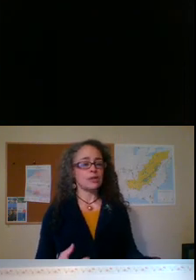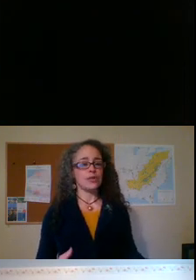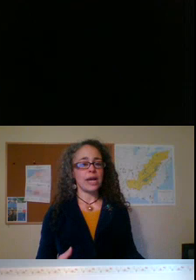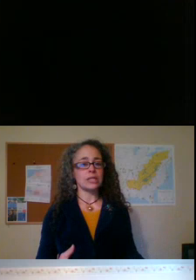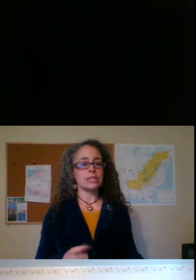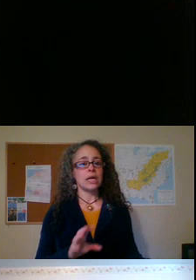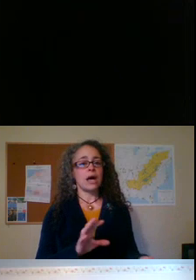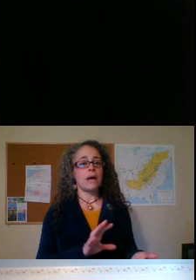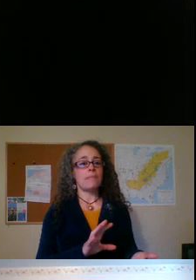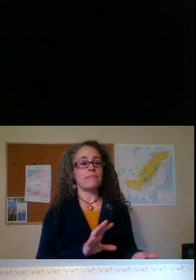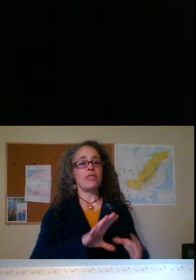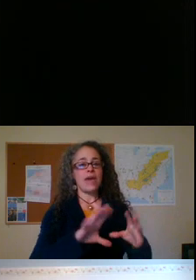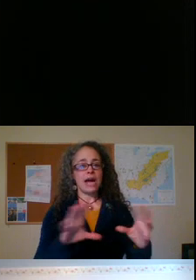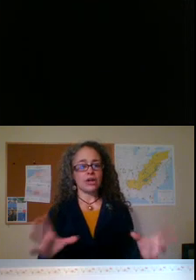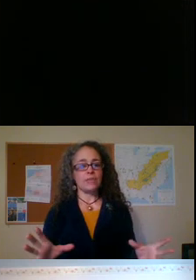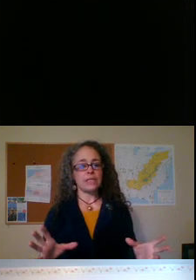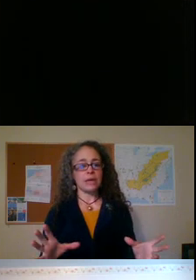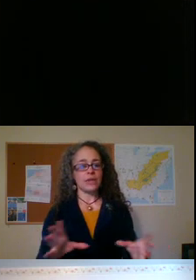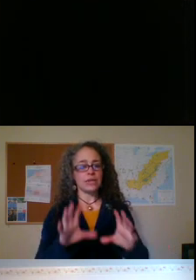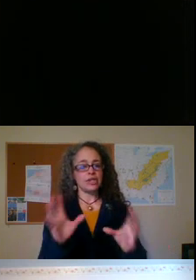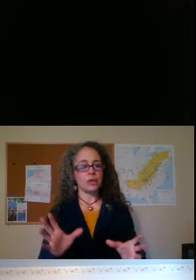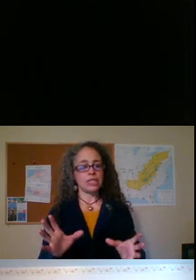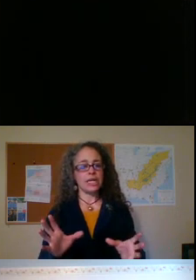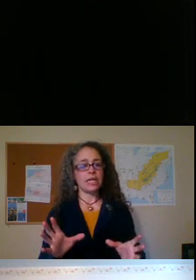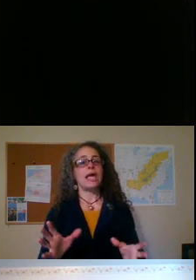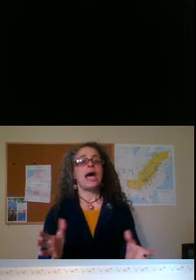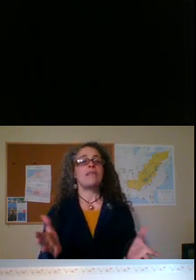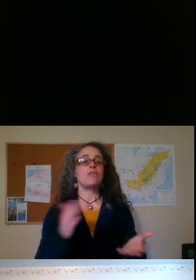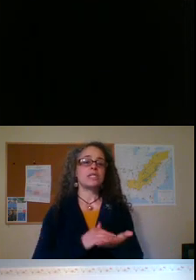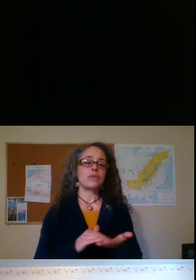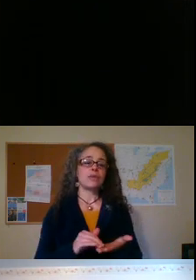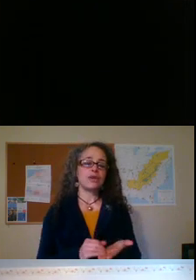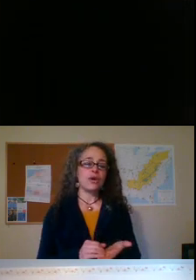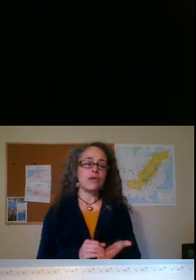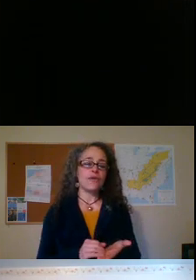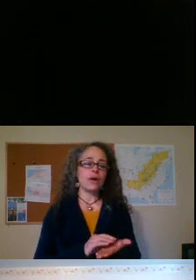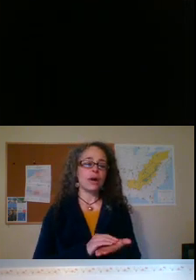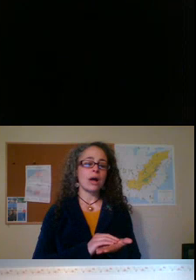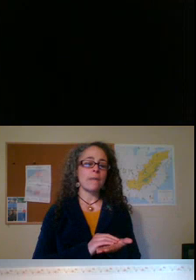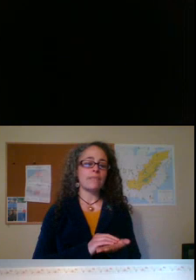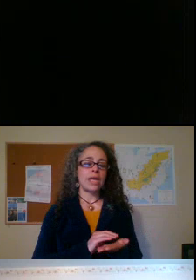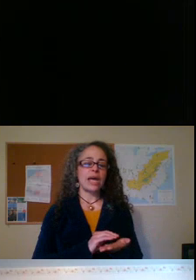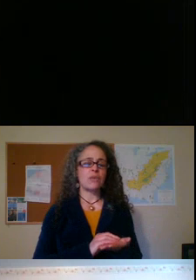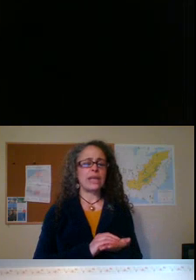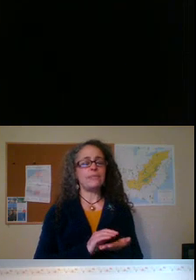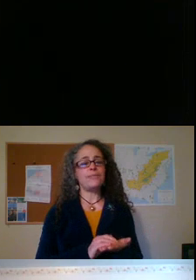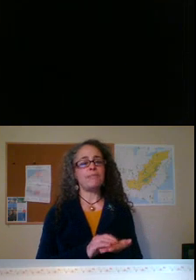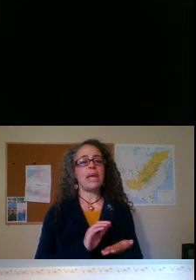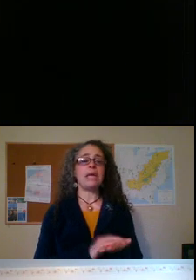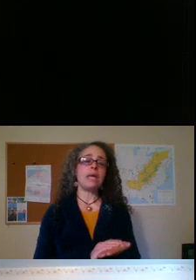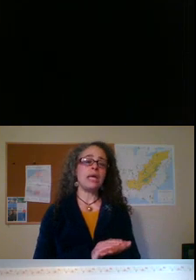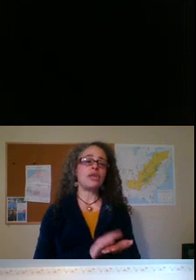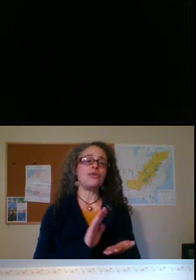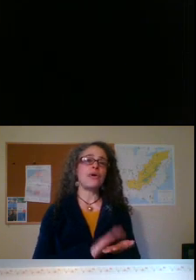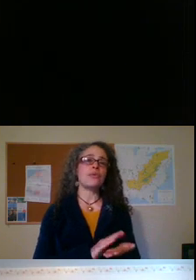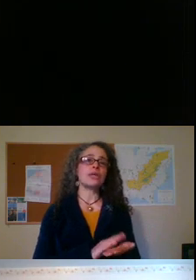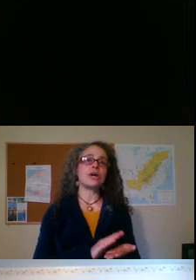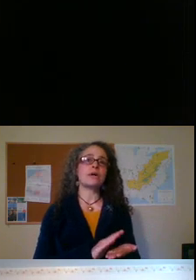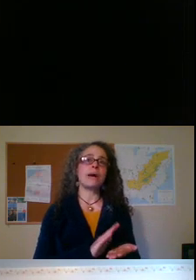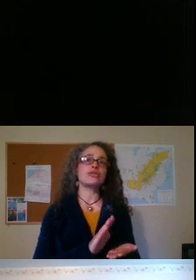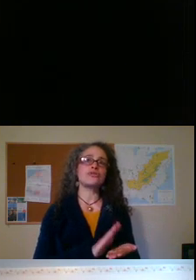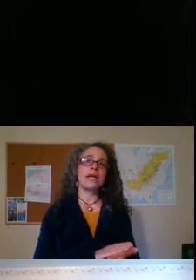about the trails. That could be something that she puts in. And then once we read it over and we're like, maybe